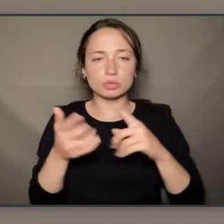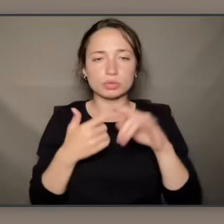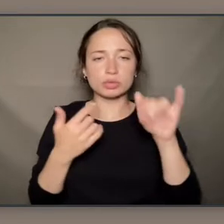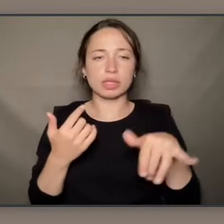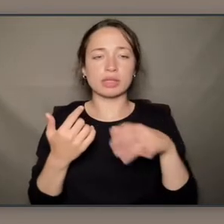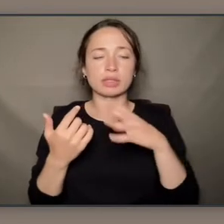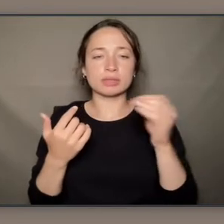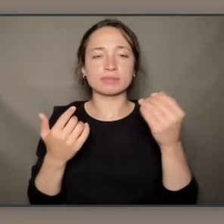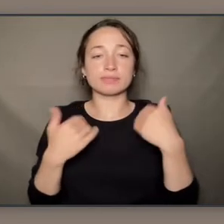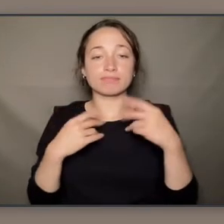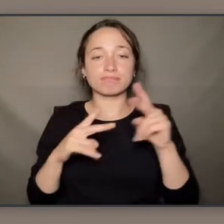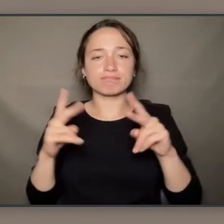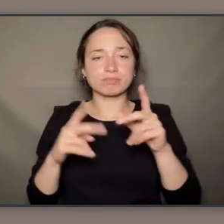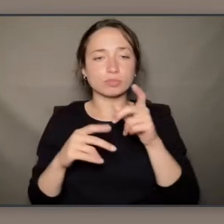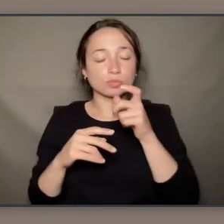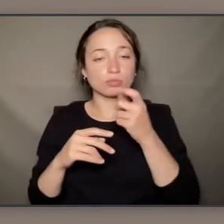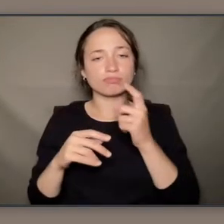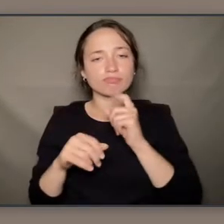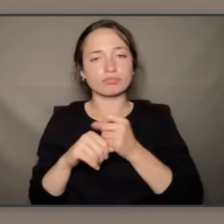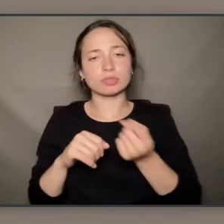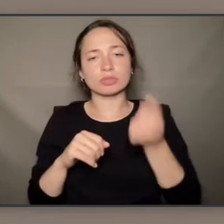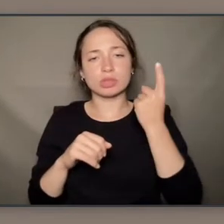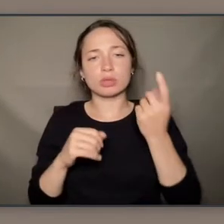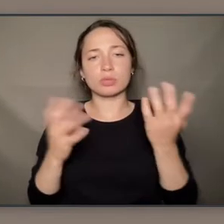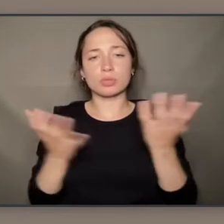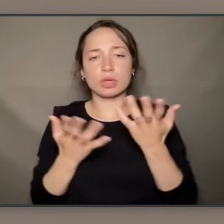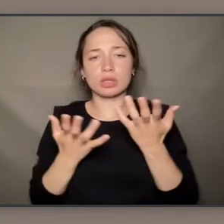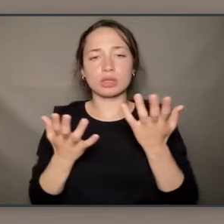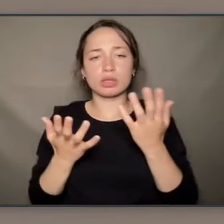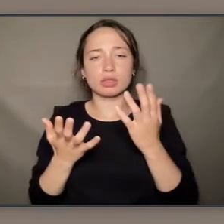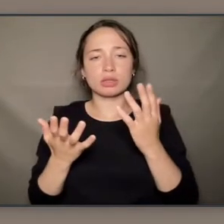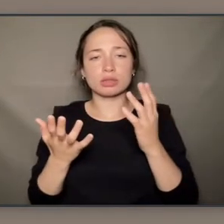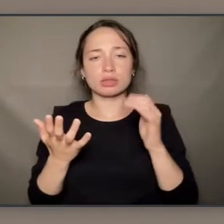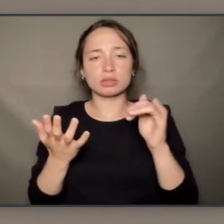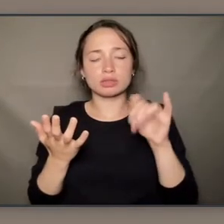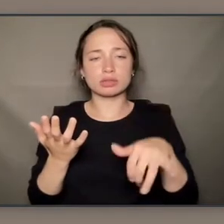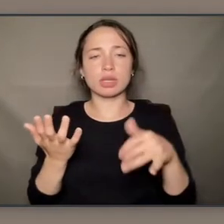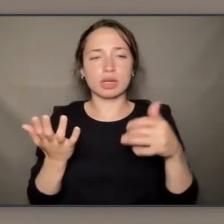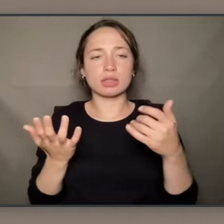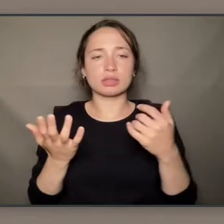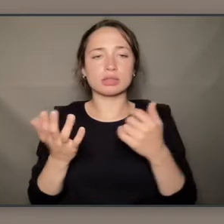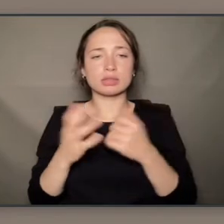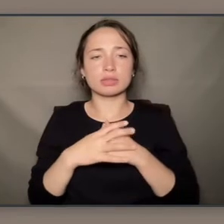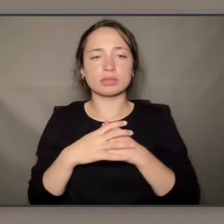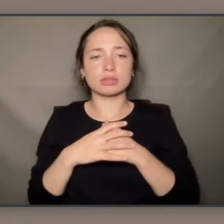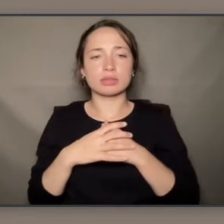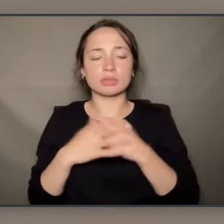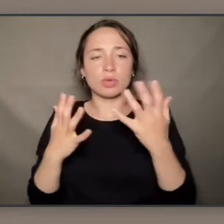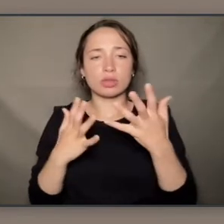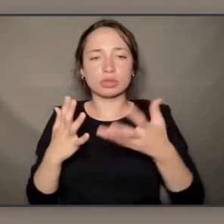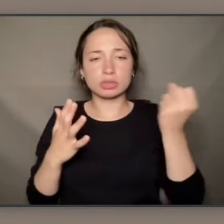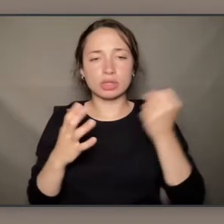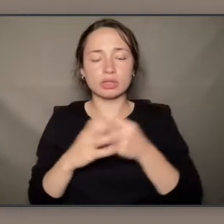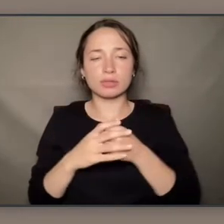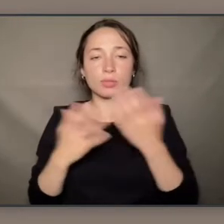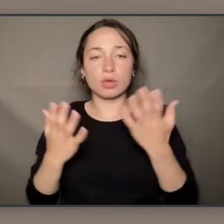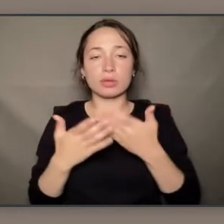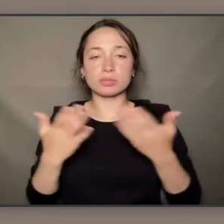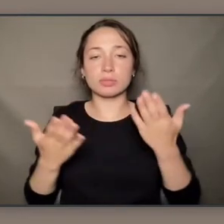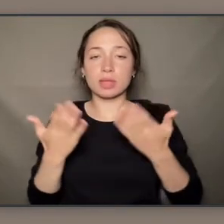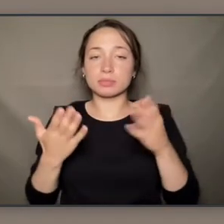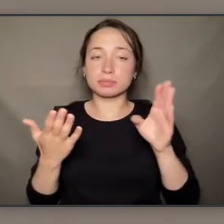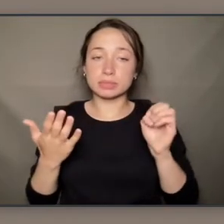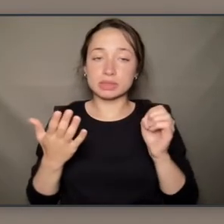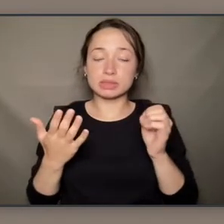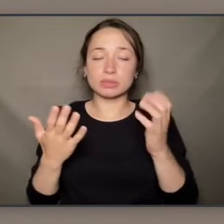that. There are people who certainly understand what it is that, what they're taking, what the object